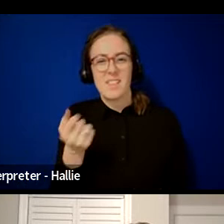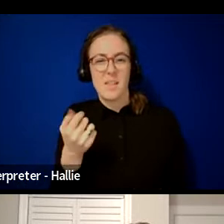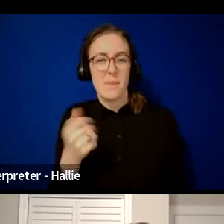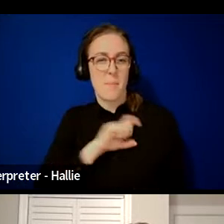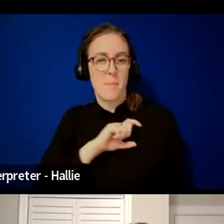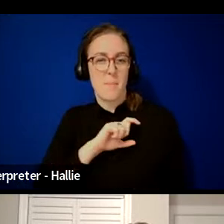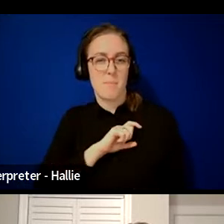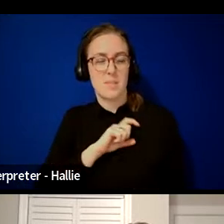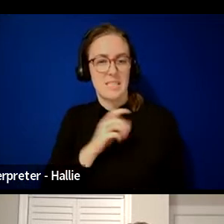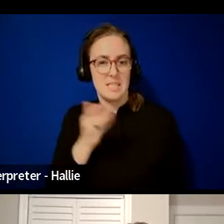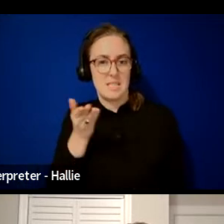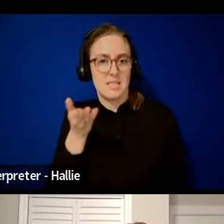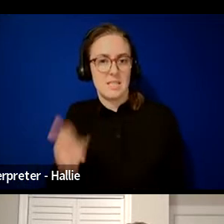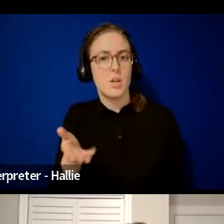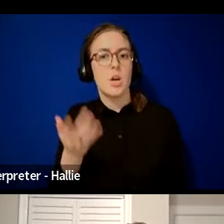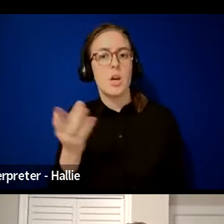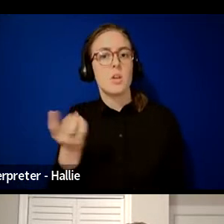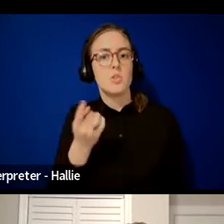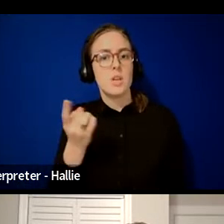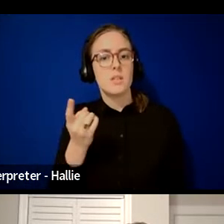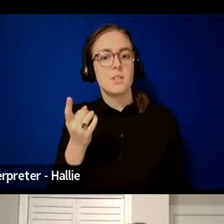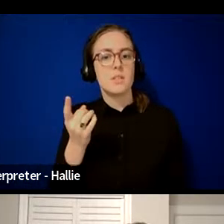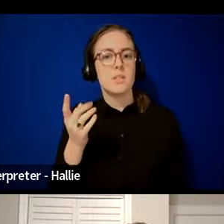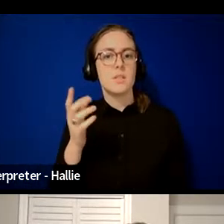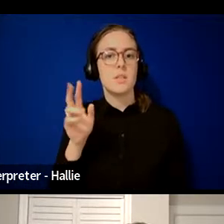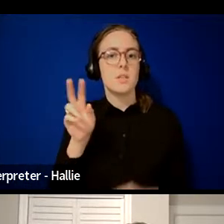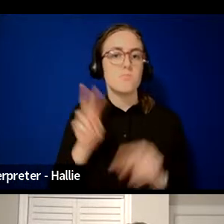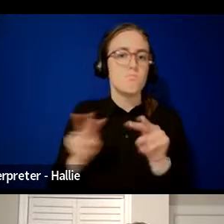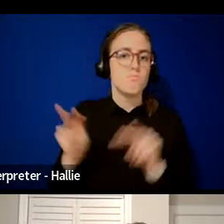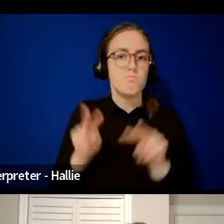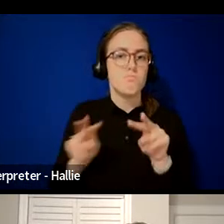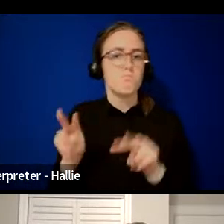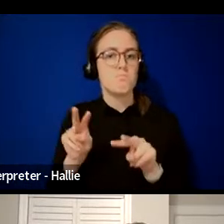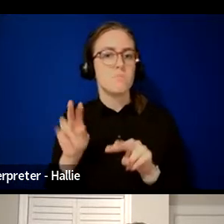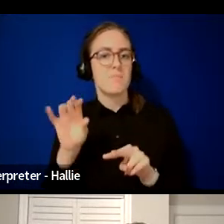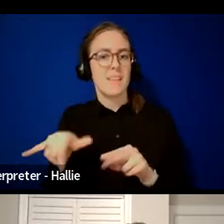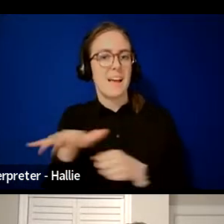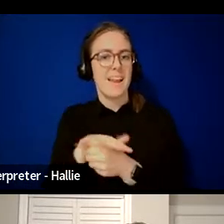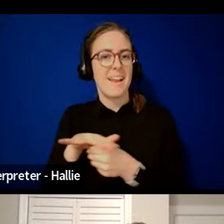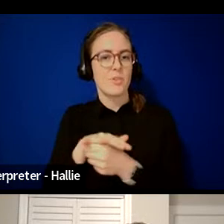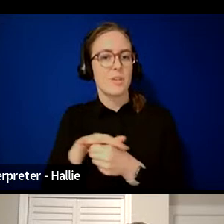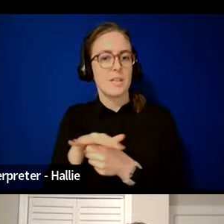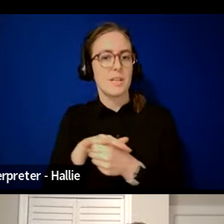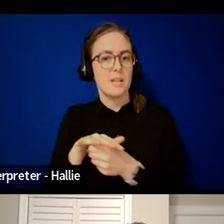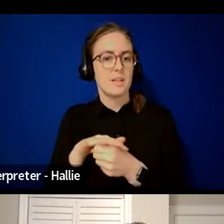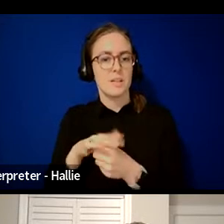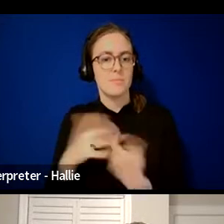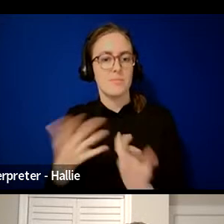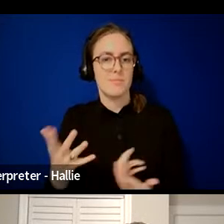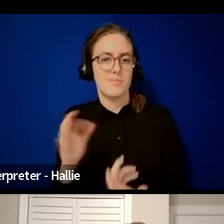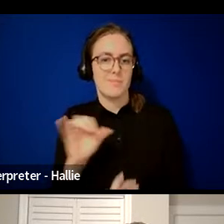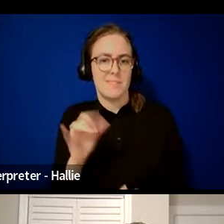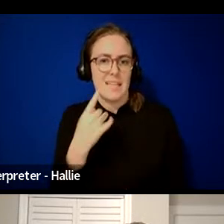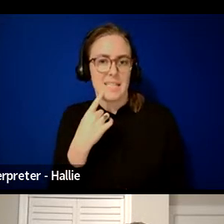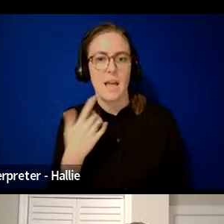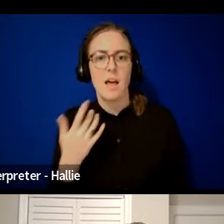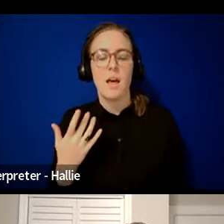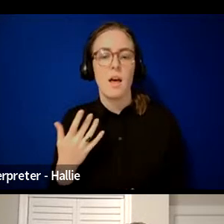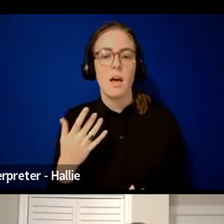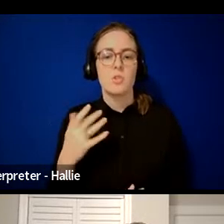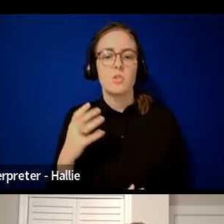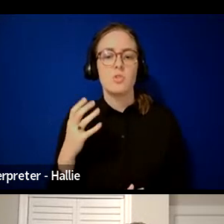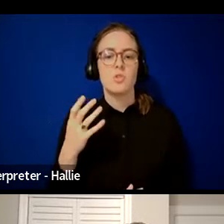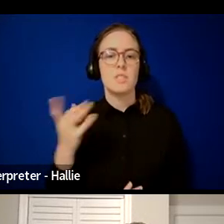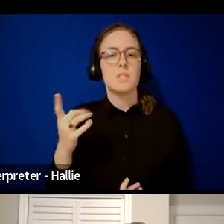presence, just to circle around there for just like I said, just